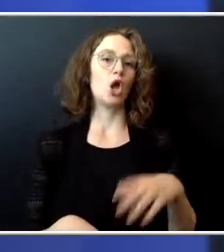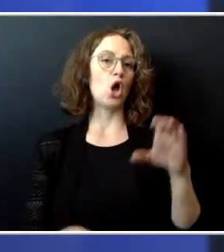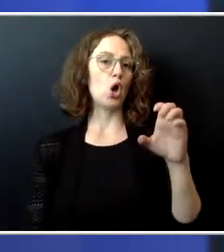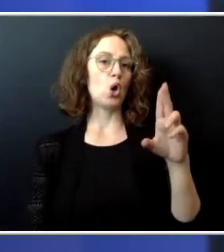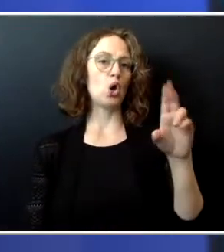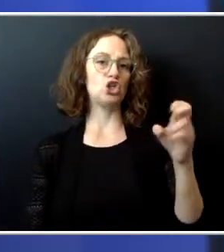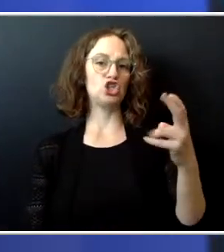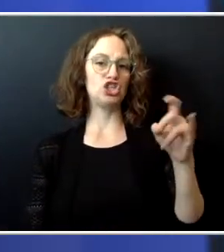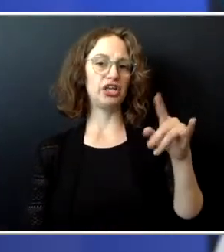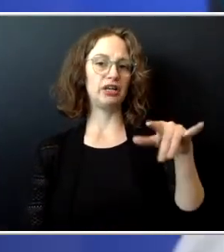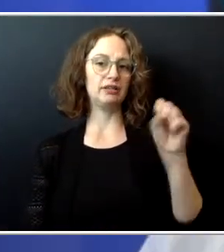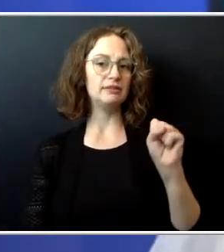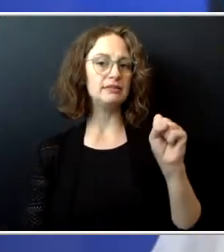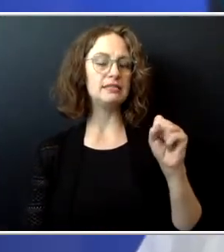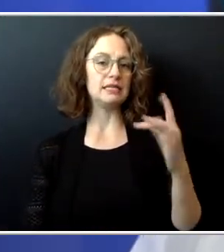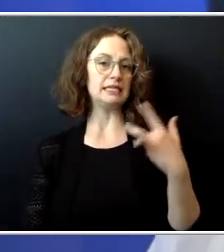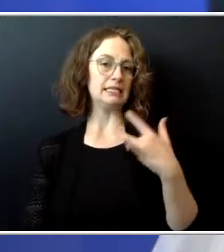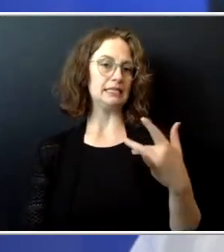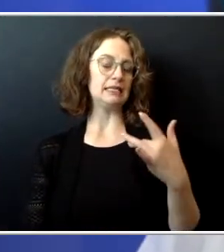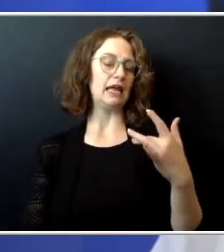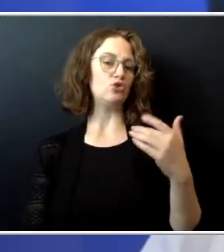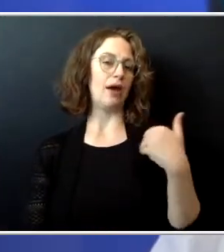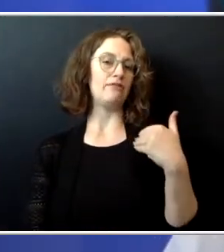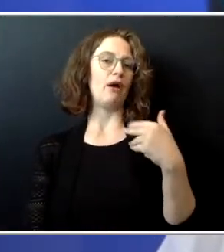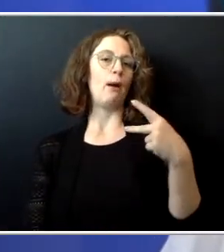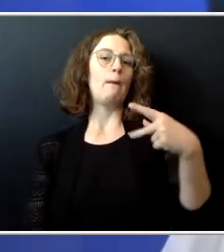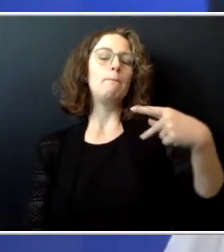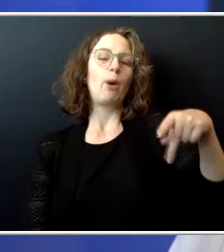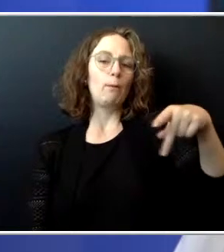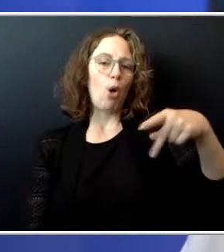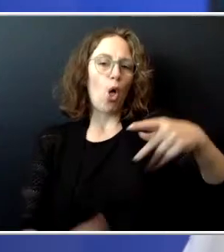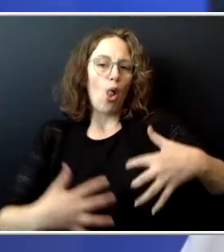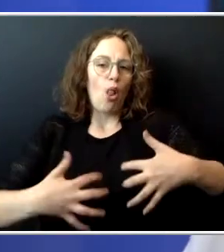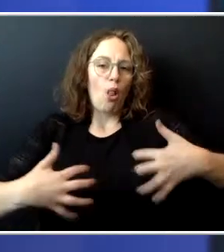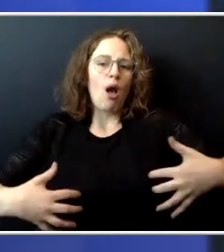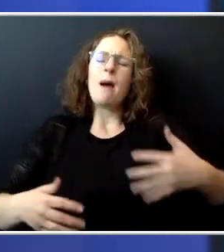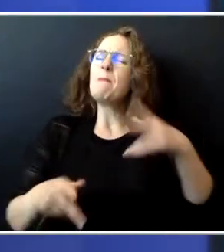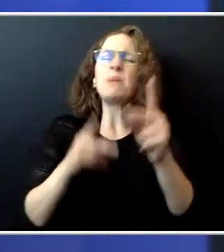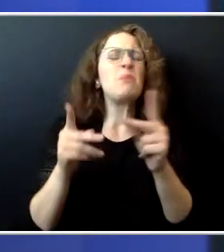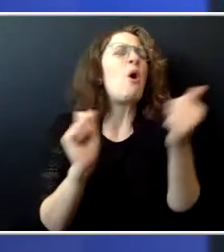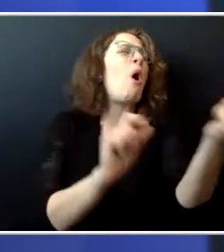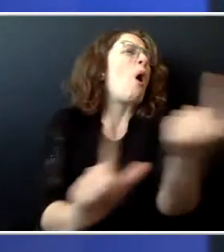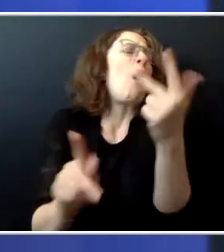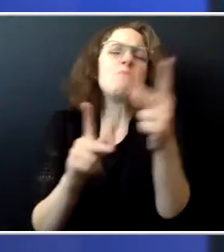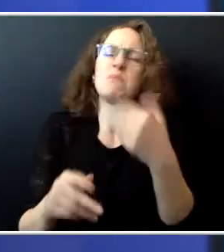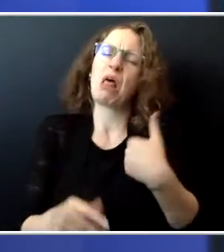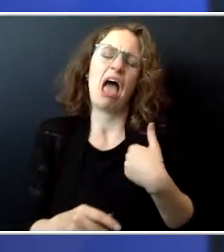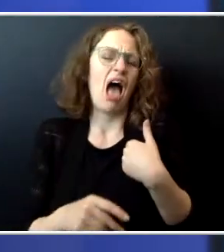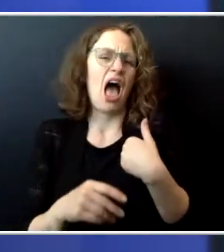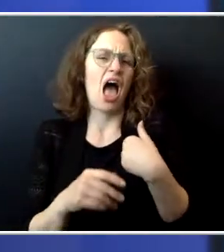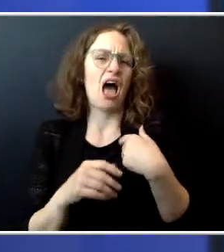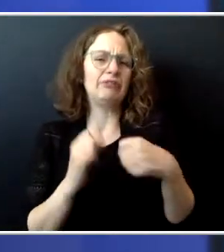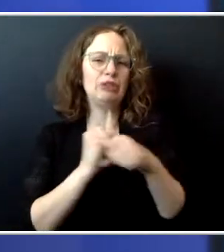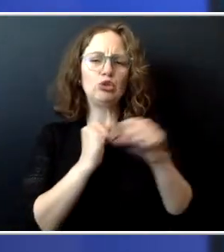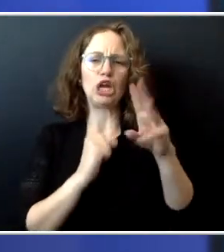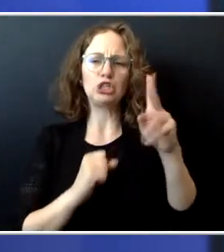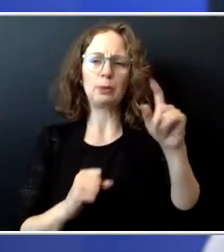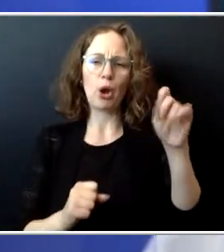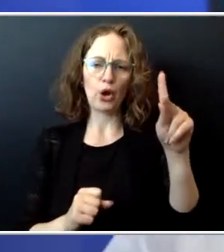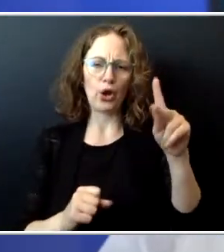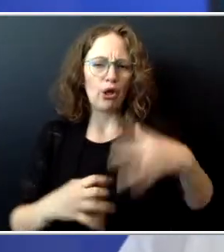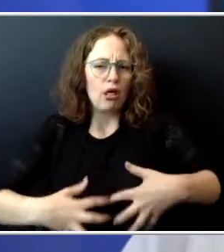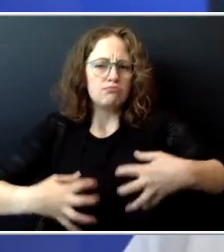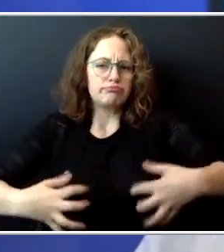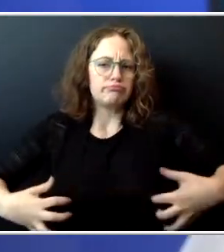all the time. They deliver and they have like white, thin stretch mark. The Cushing stretch mark are dark purple and they're